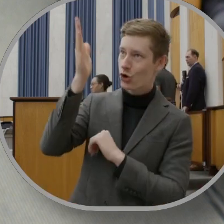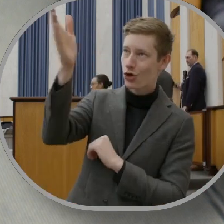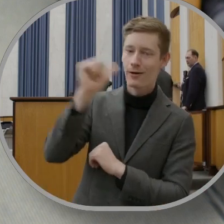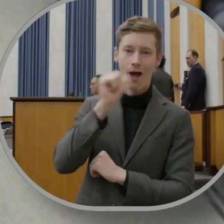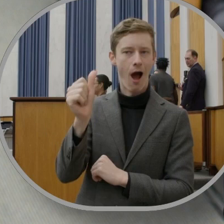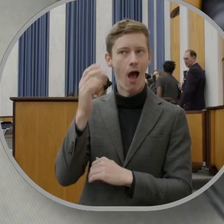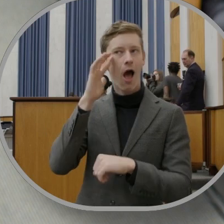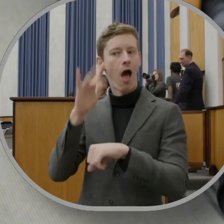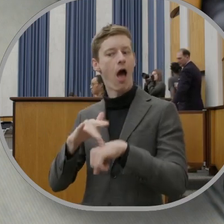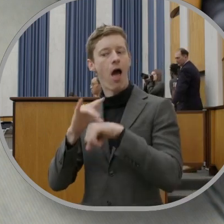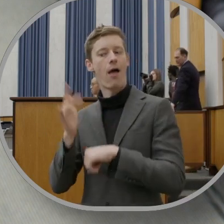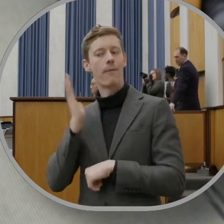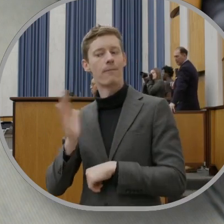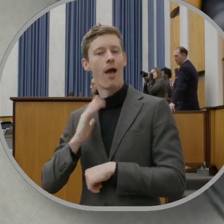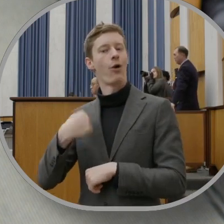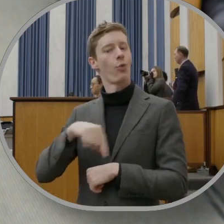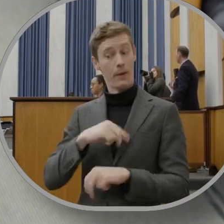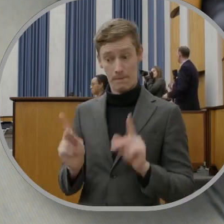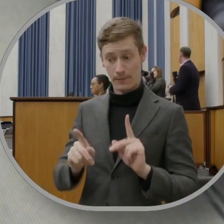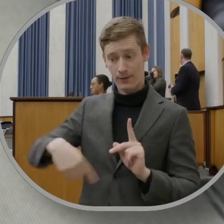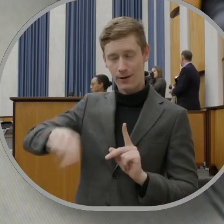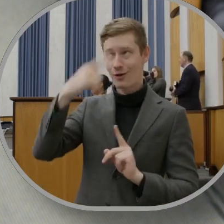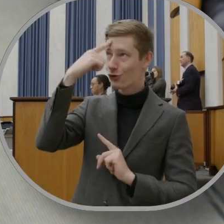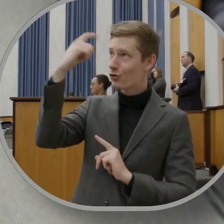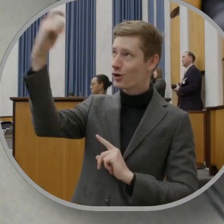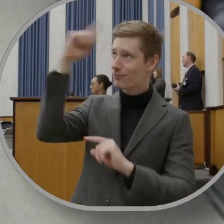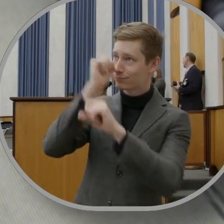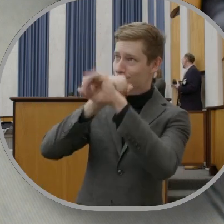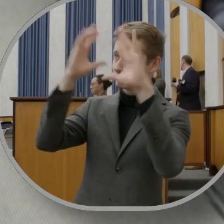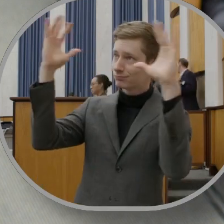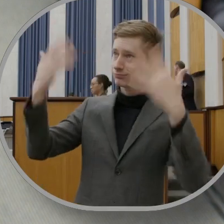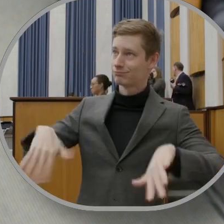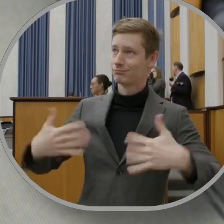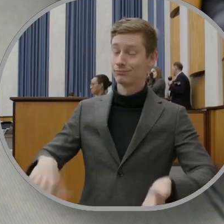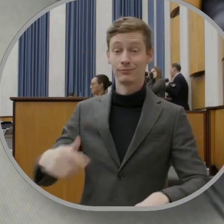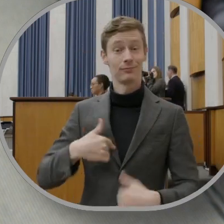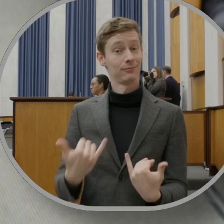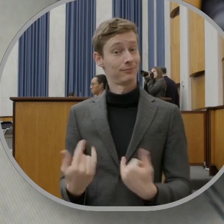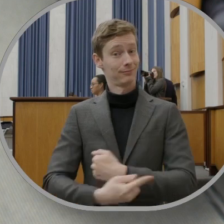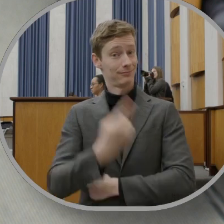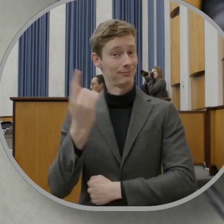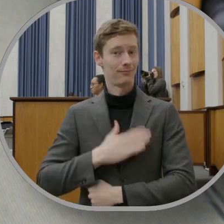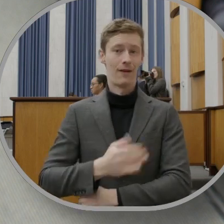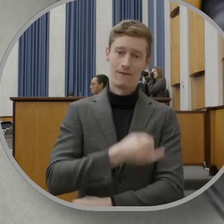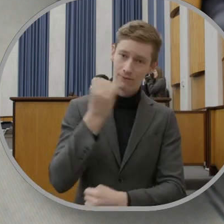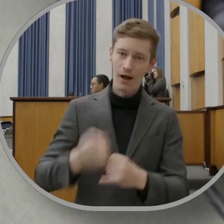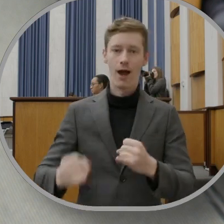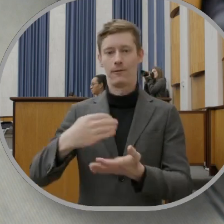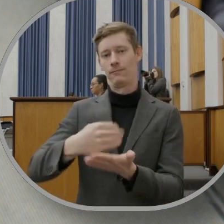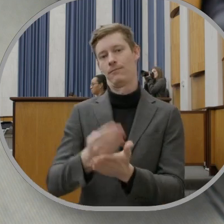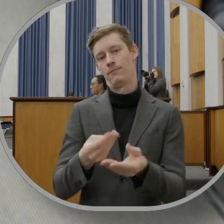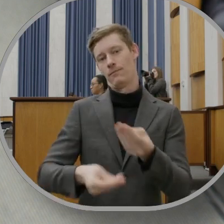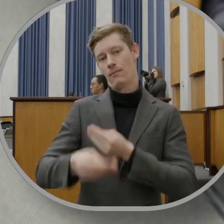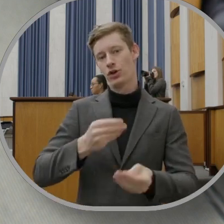and doers. So today, I stand before you to deliver my final budget address and demonstrate